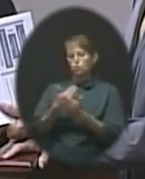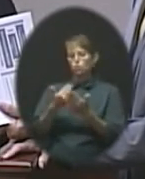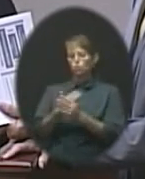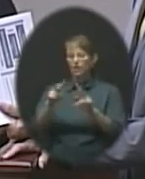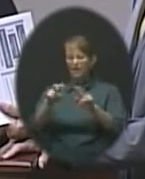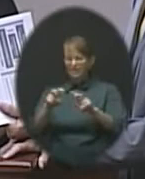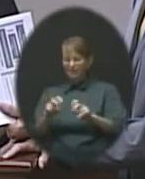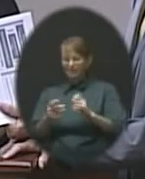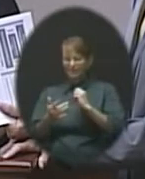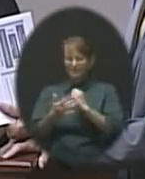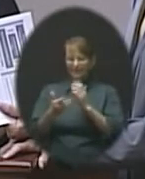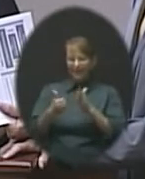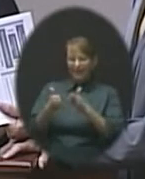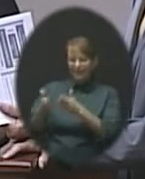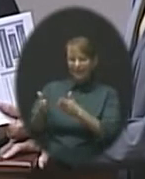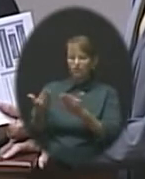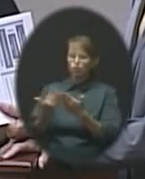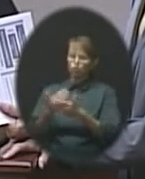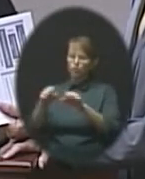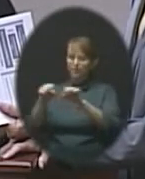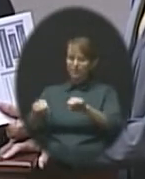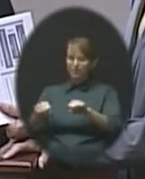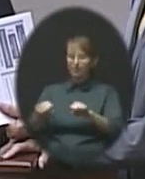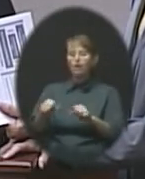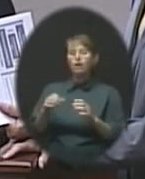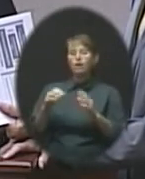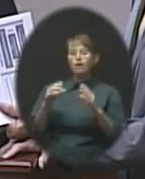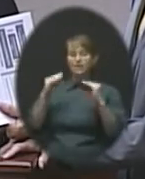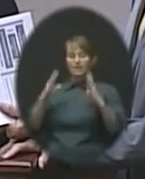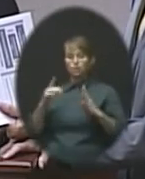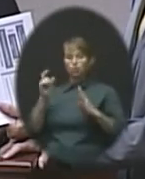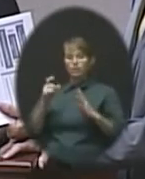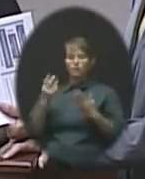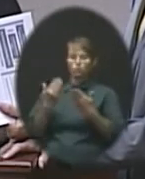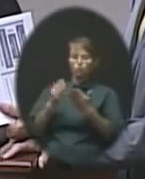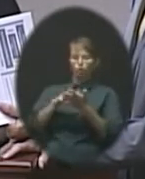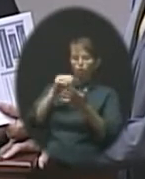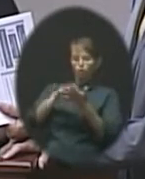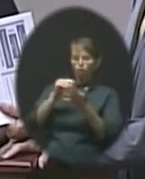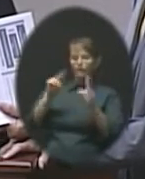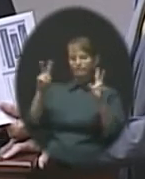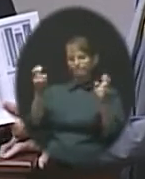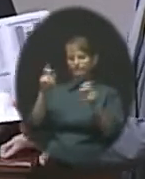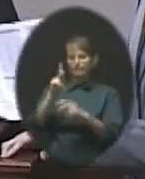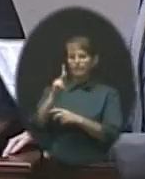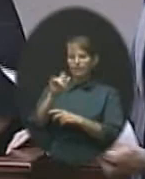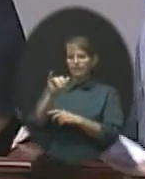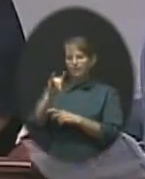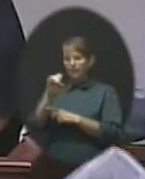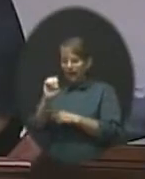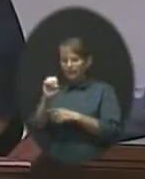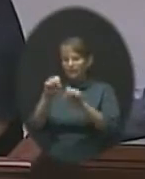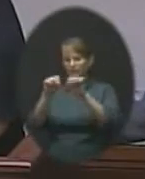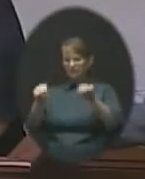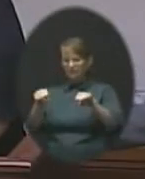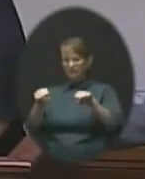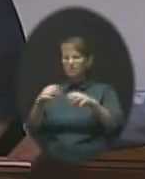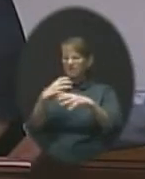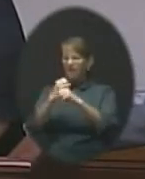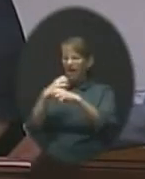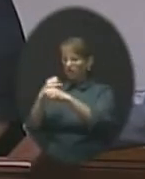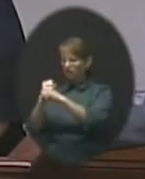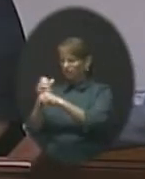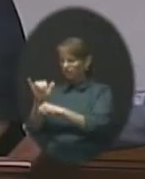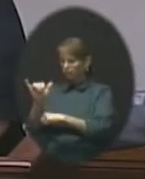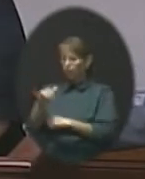All of our teachers are going to have to learn what's called the KITE system. I see we have all these little acronyms, but mm-hmm. So there are a lot